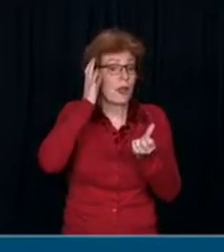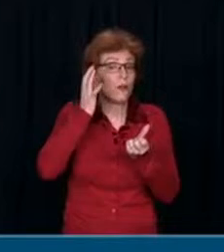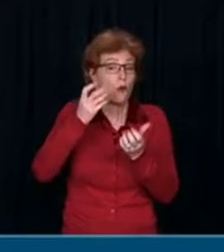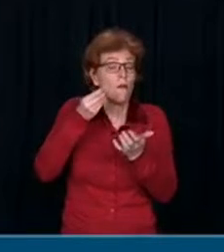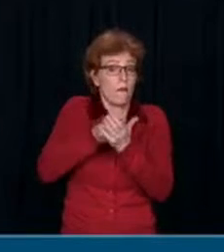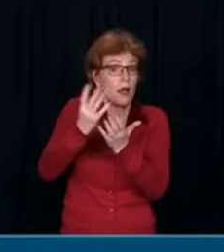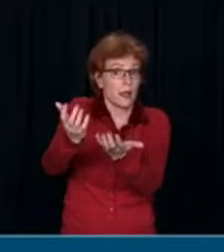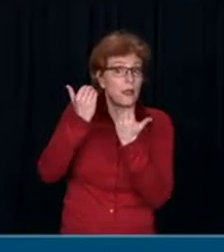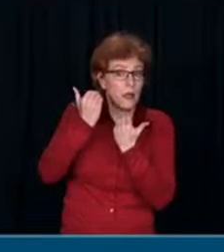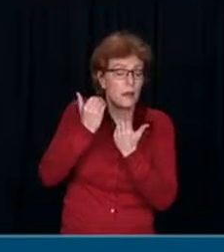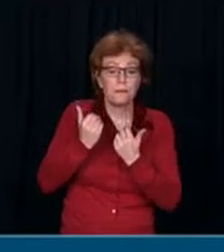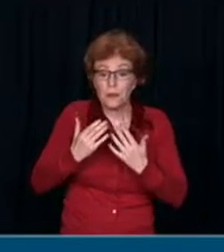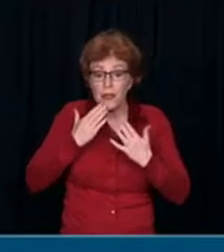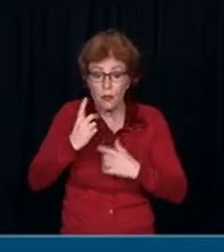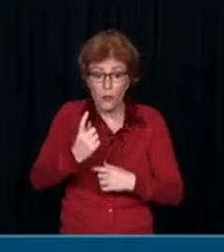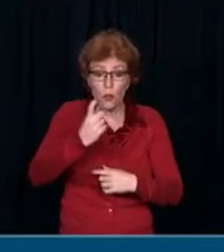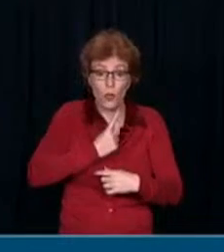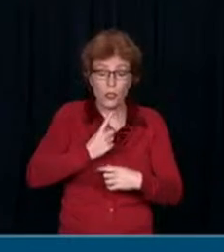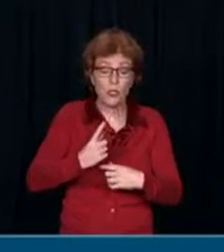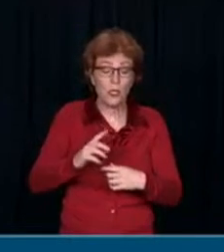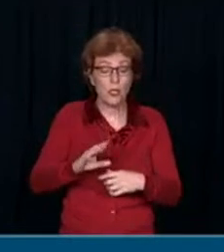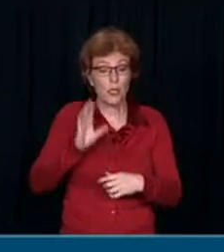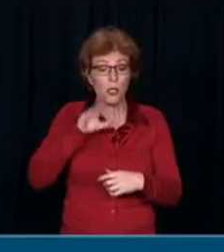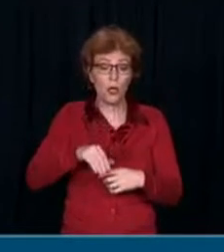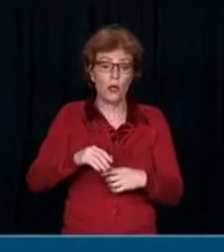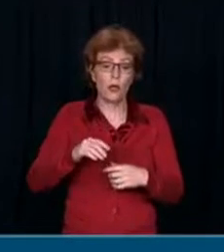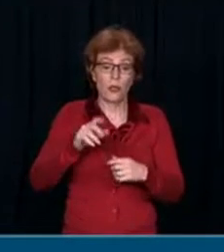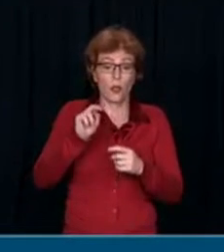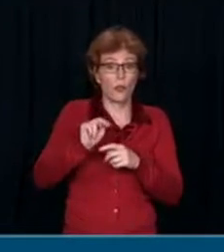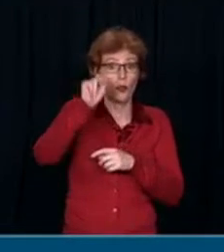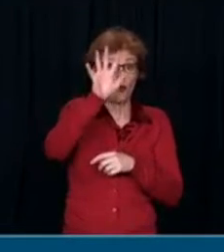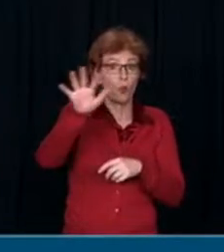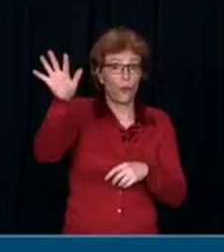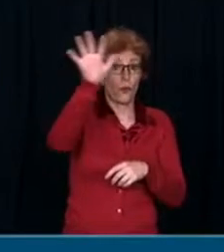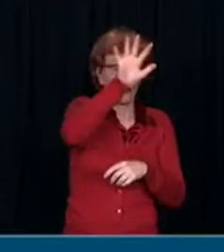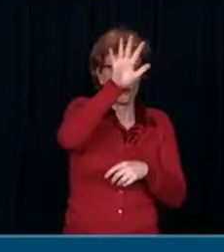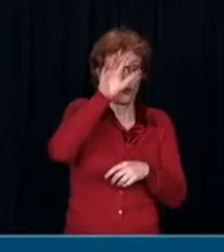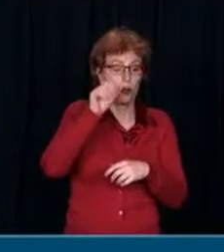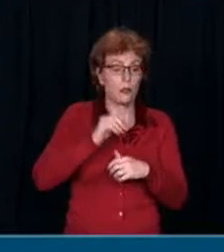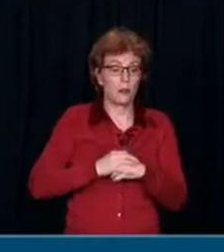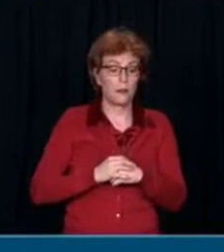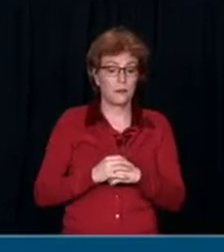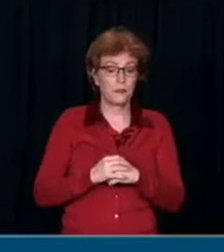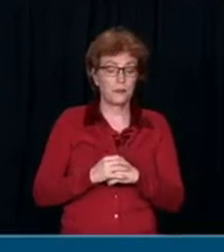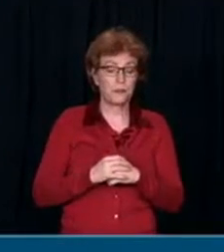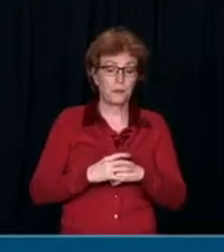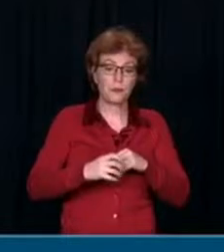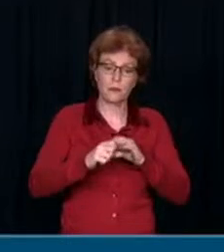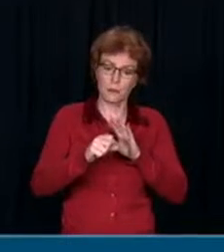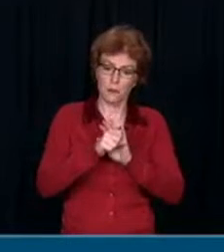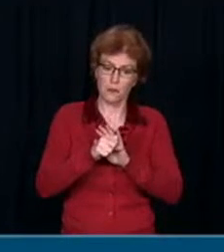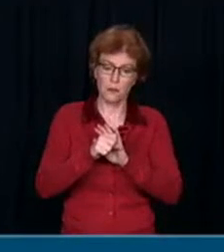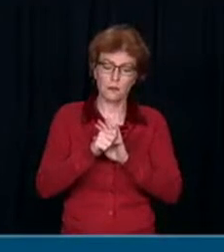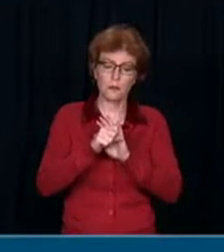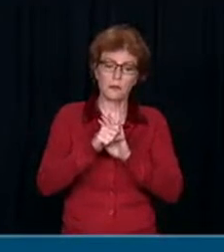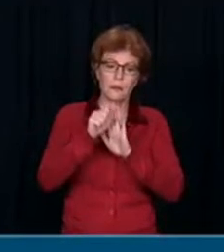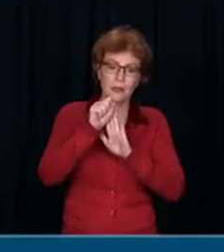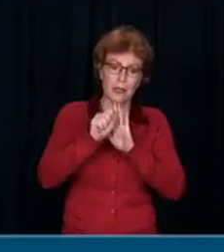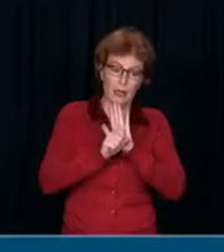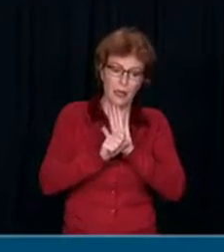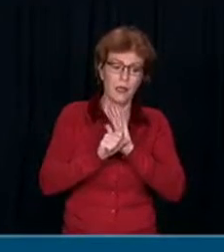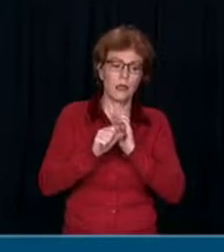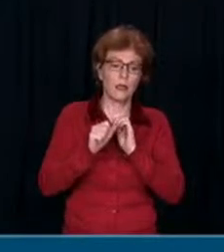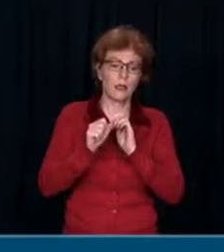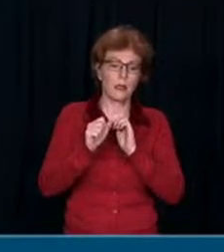Right. Thank you for that question. You know, up in the northern parts of the state, especially